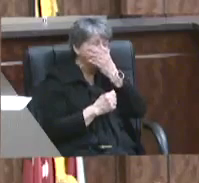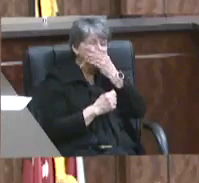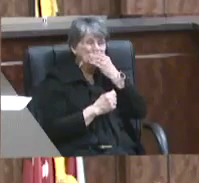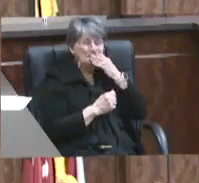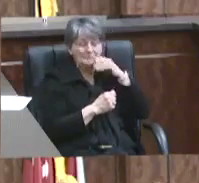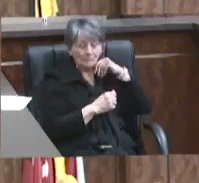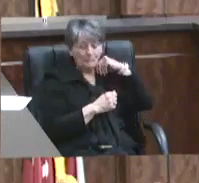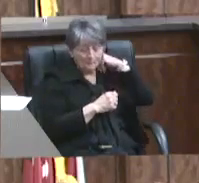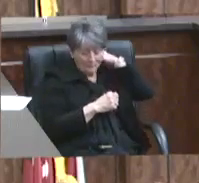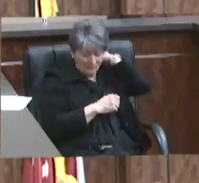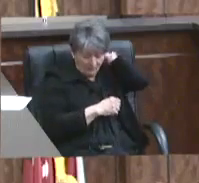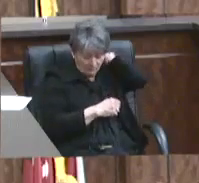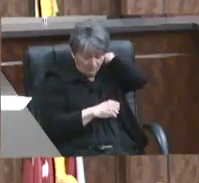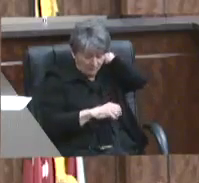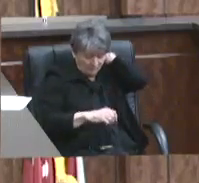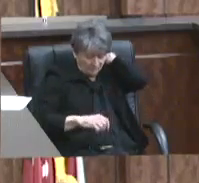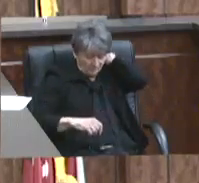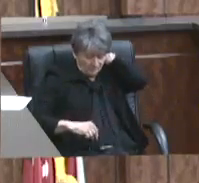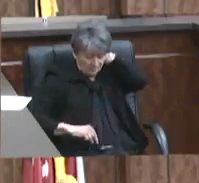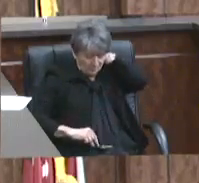See how much I've aged in 5 years?